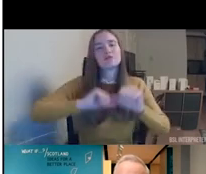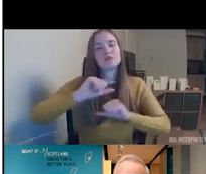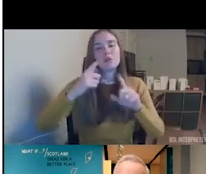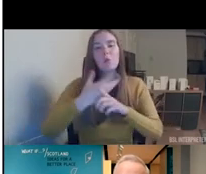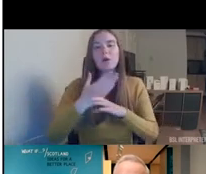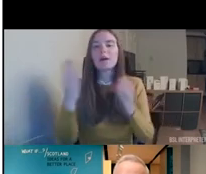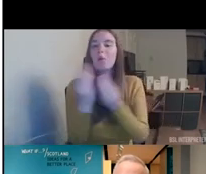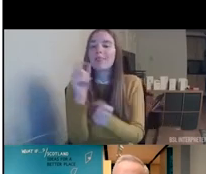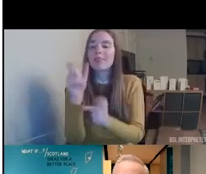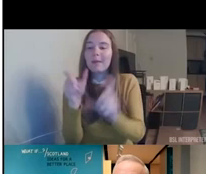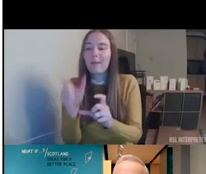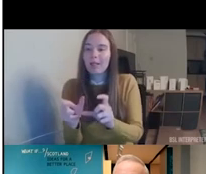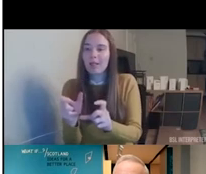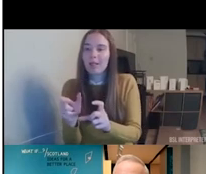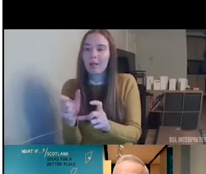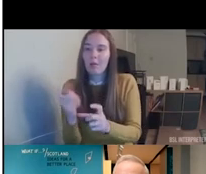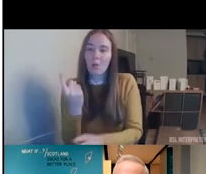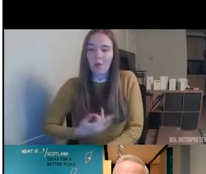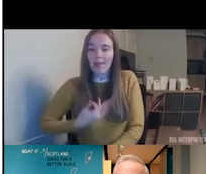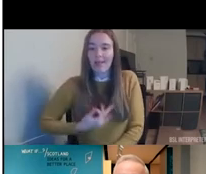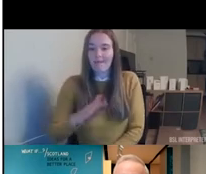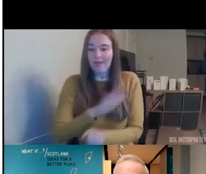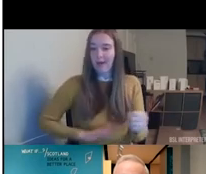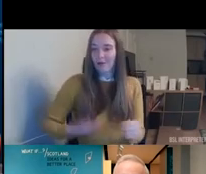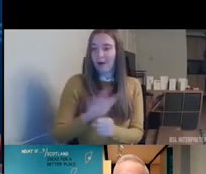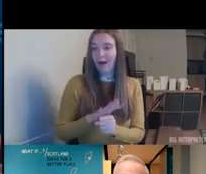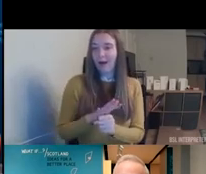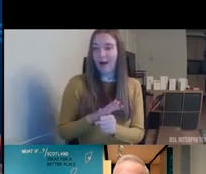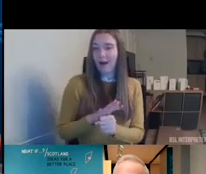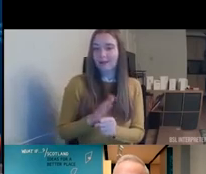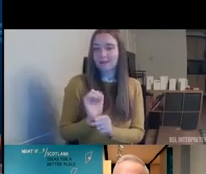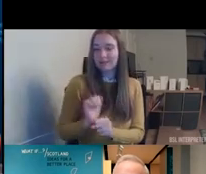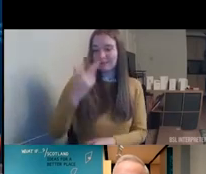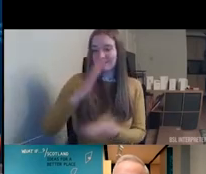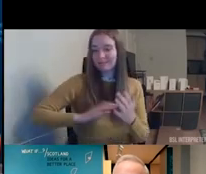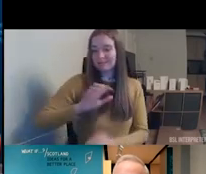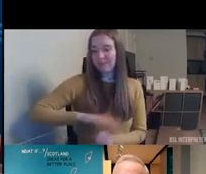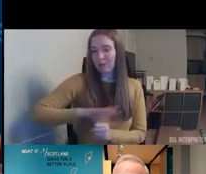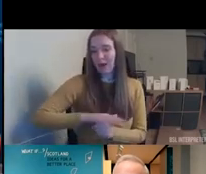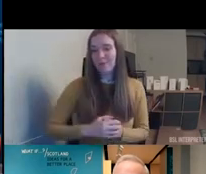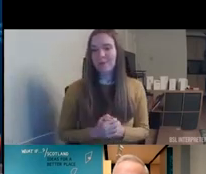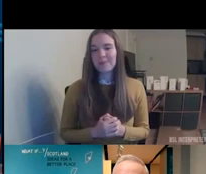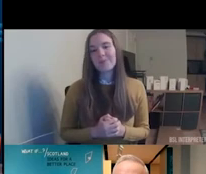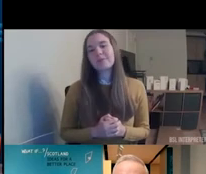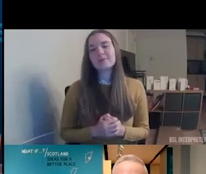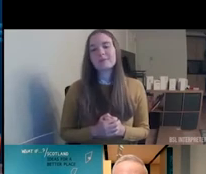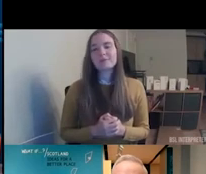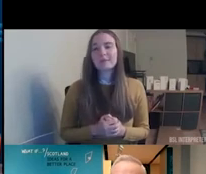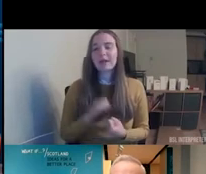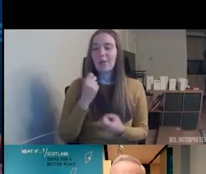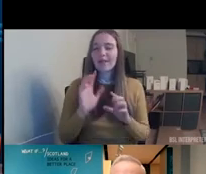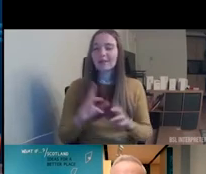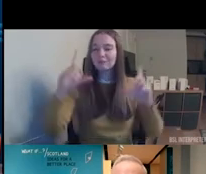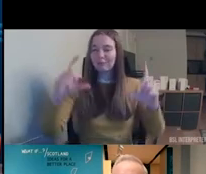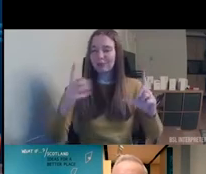live in and live their lives in these places. So I'll leave you with this image, which is